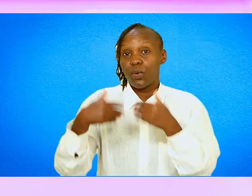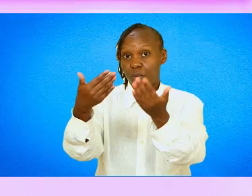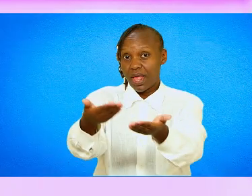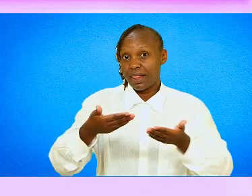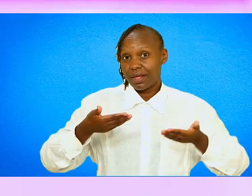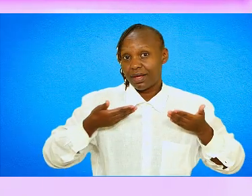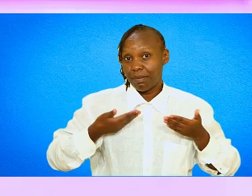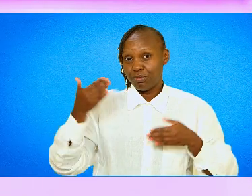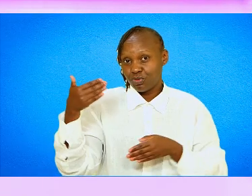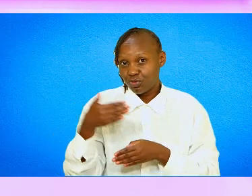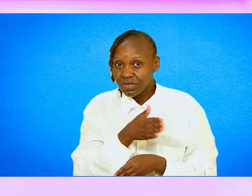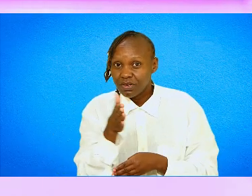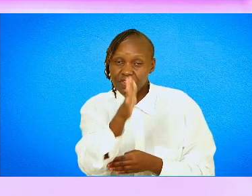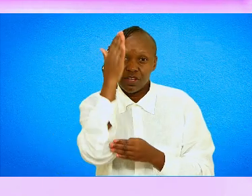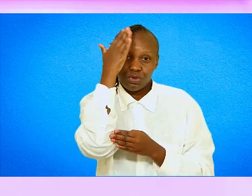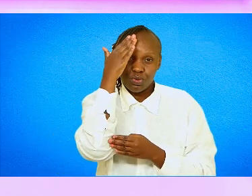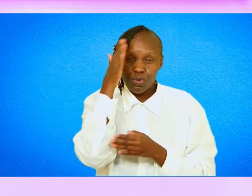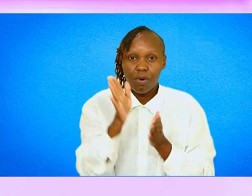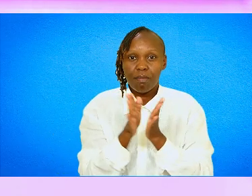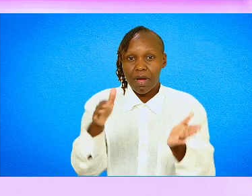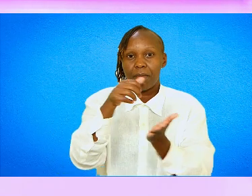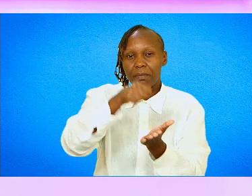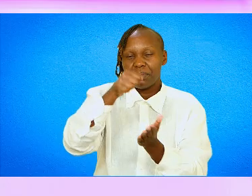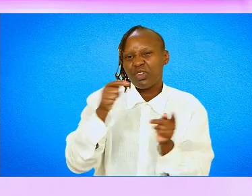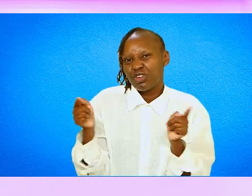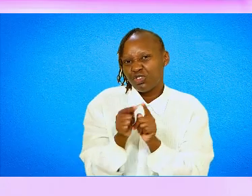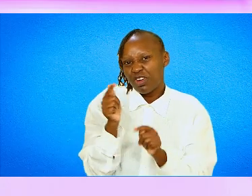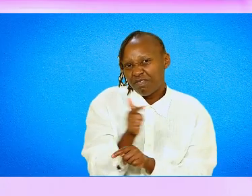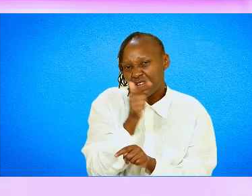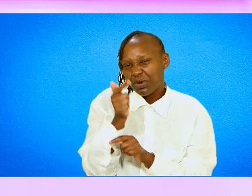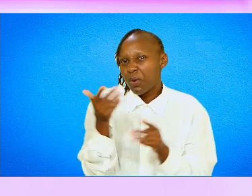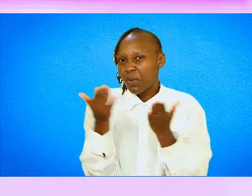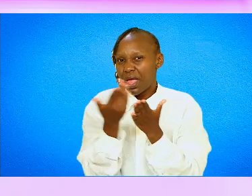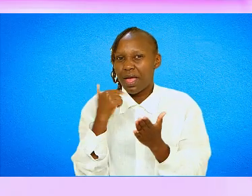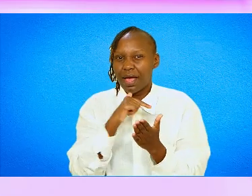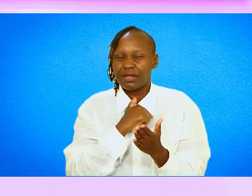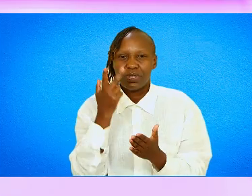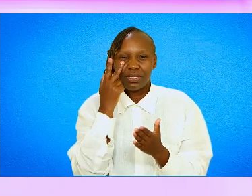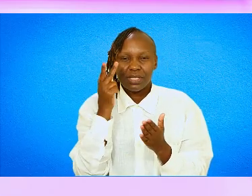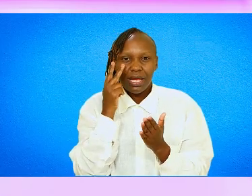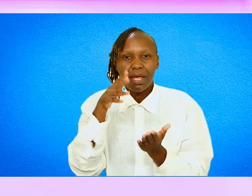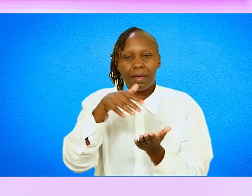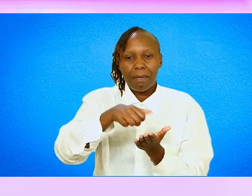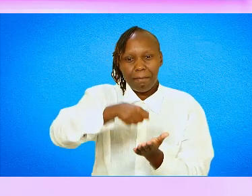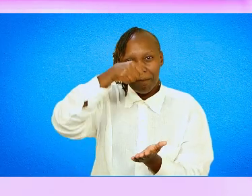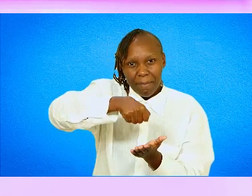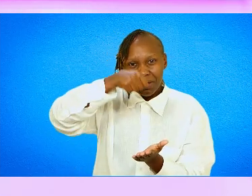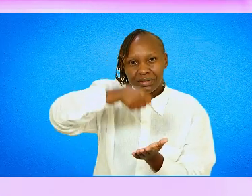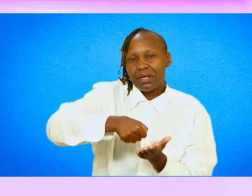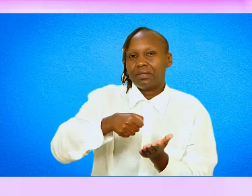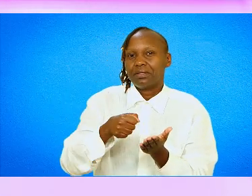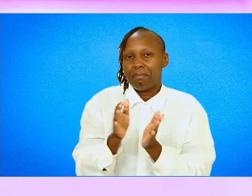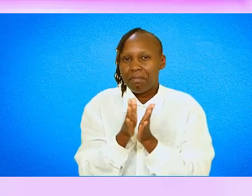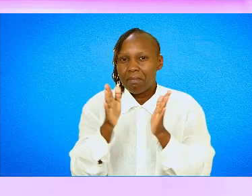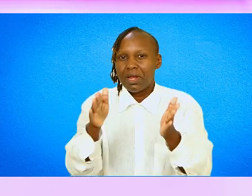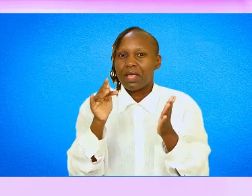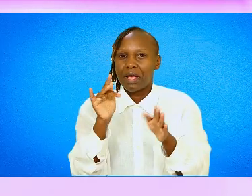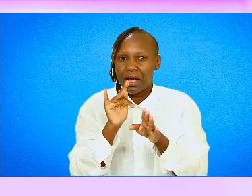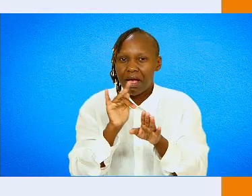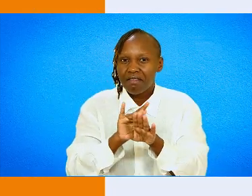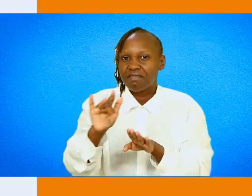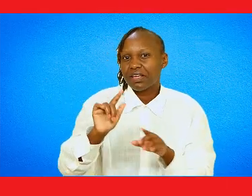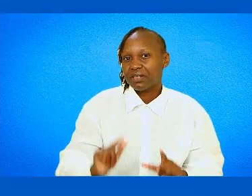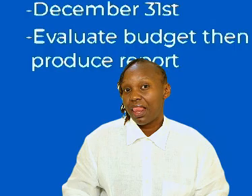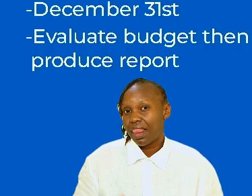Welcome to Navigating Public Budgets, a short video series where we explore how public budgeting in Kenya affects our lives. So